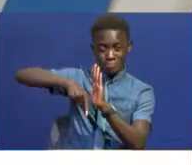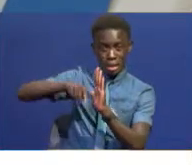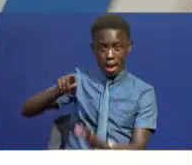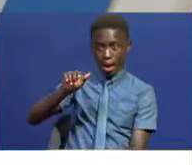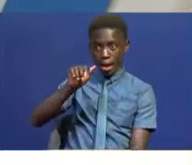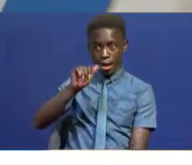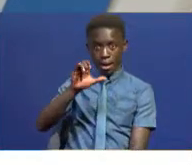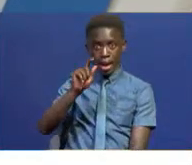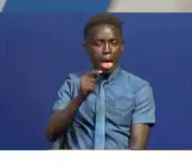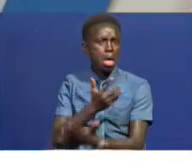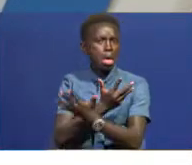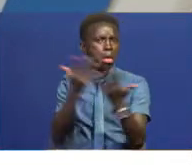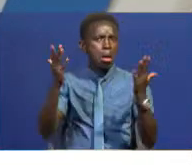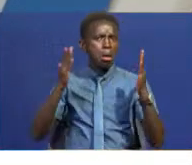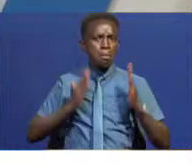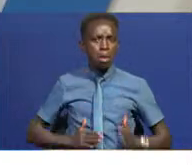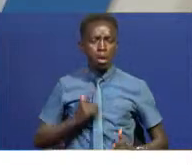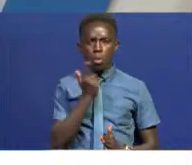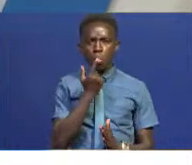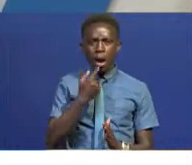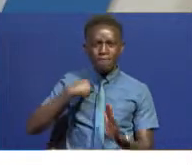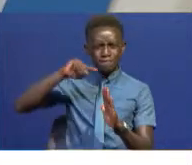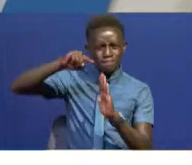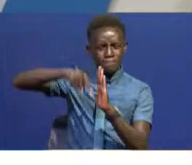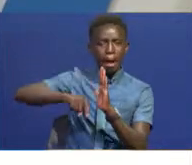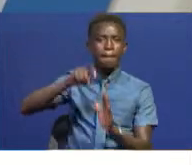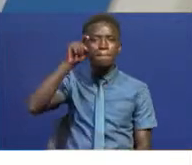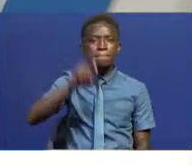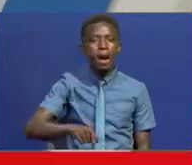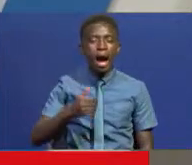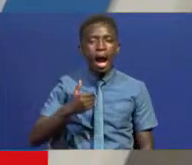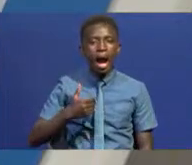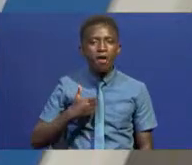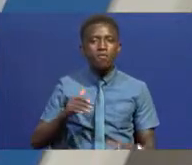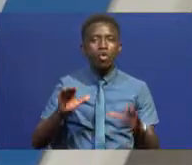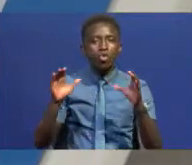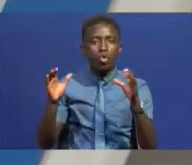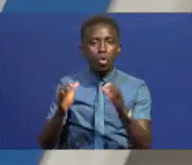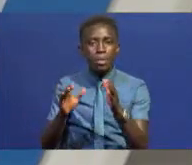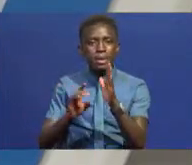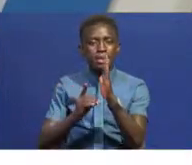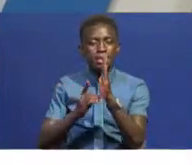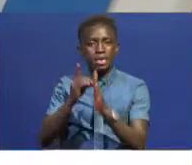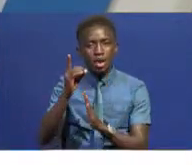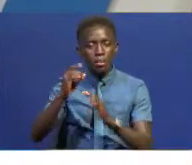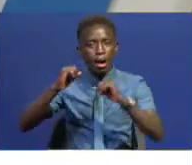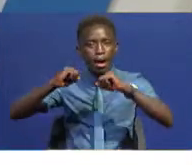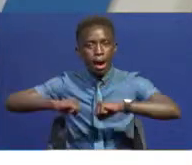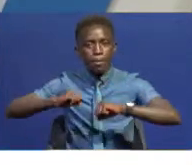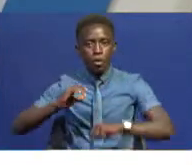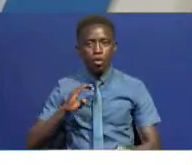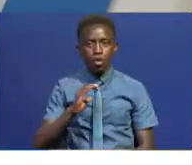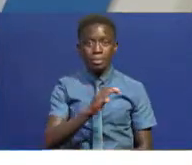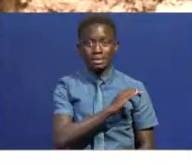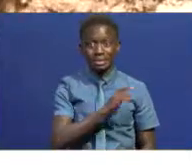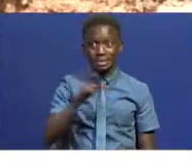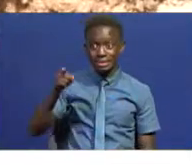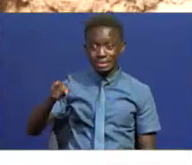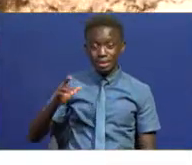are supposed to have community development agreement committee. This committee is meant to receive